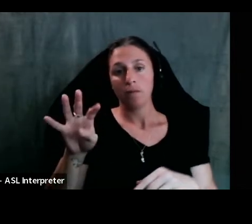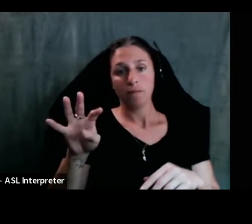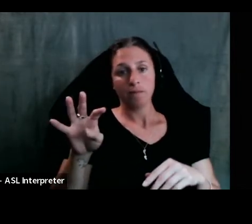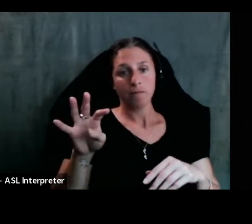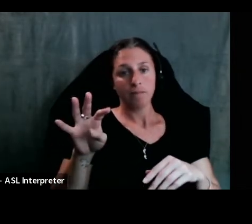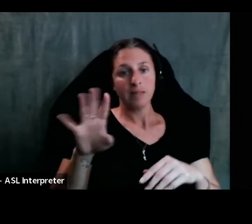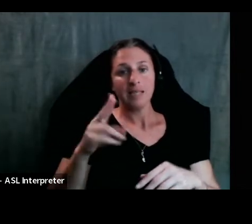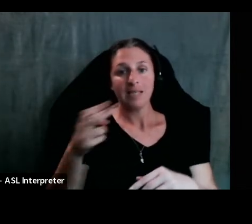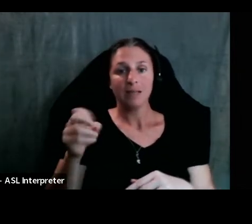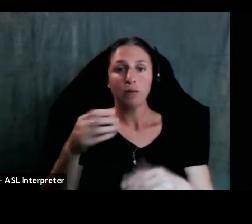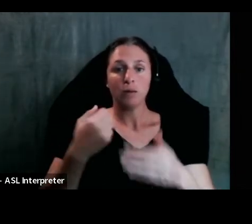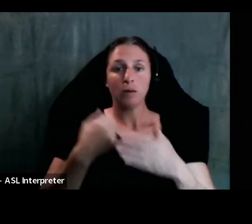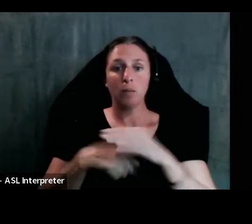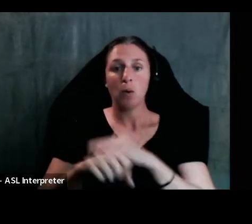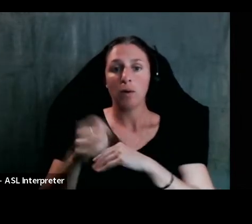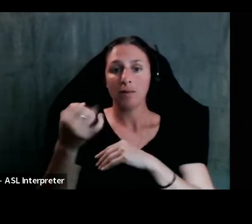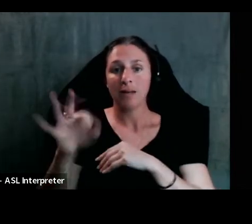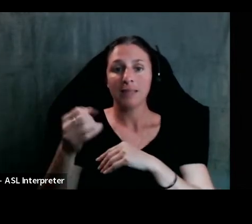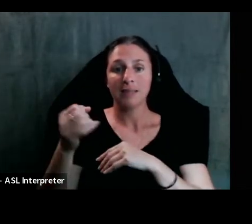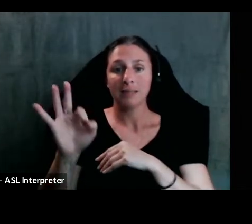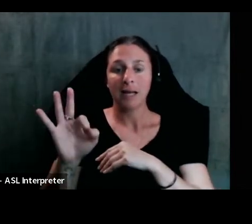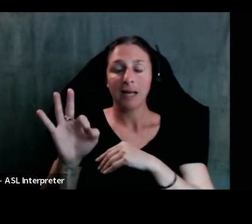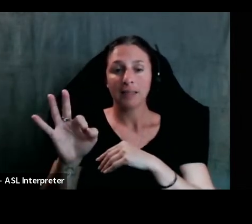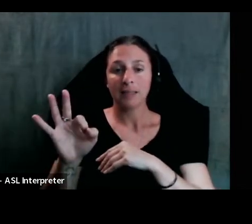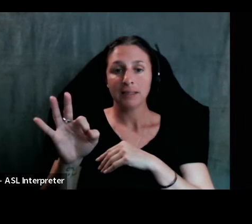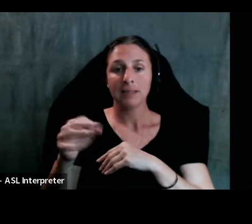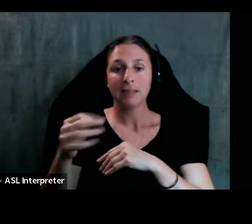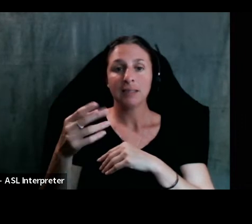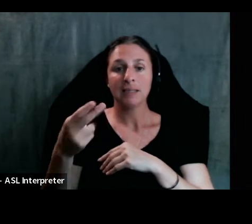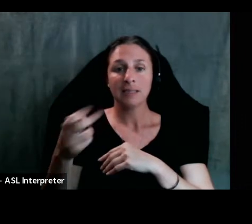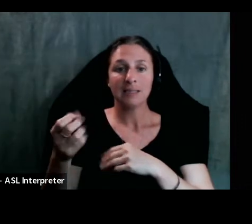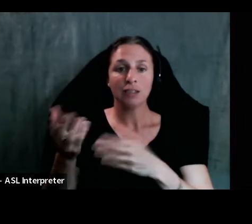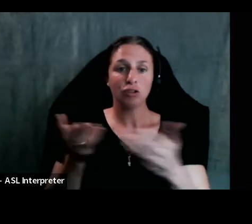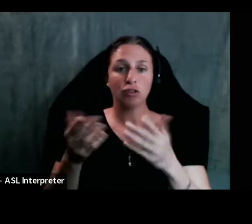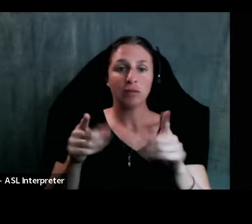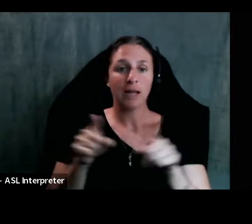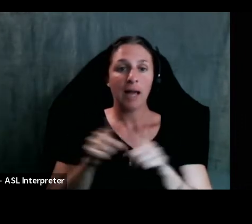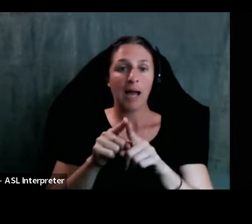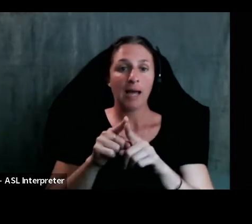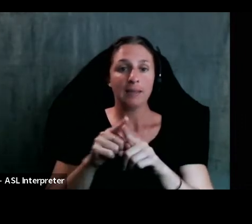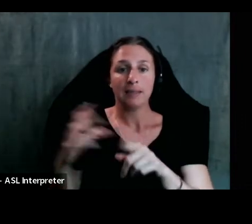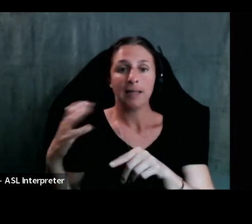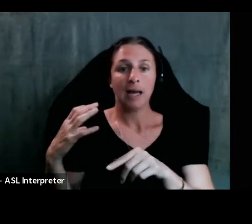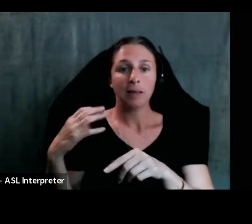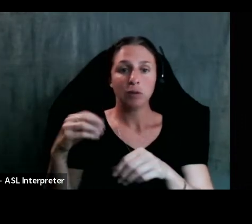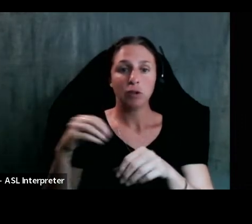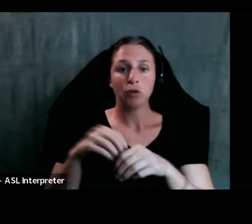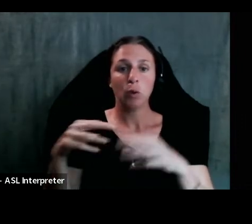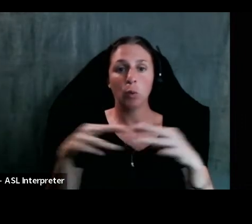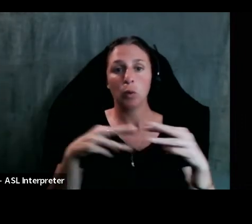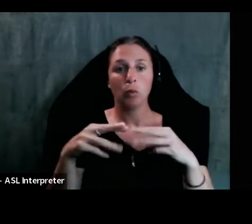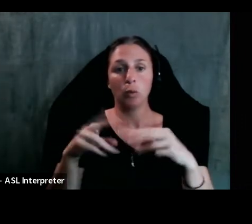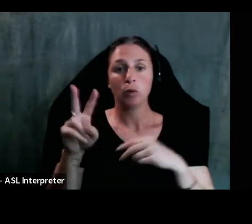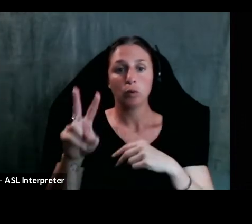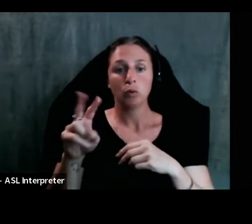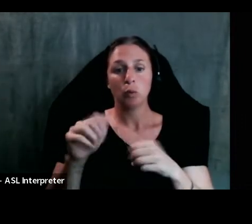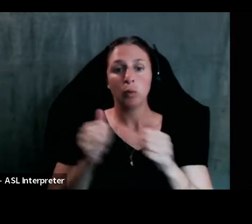He was born in 1919. My dad served as a captain during World War II with the 10th Mountain